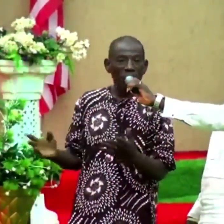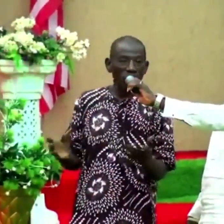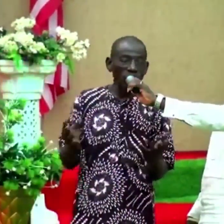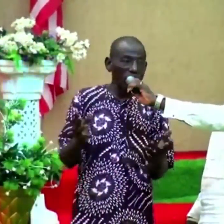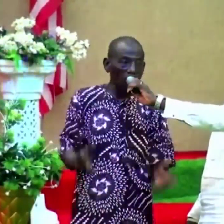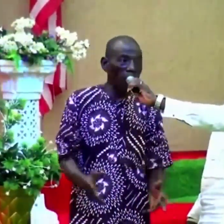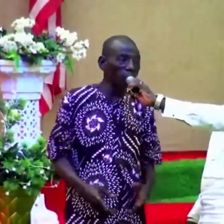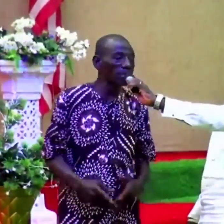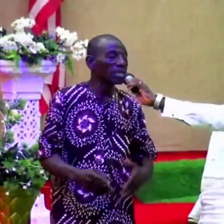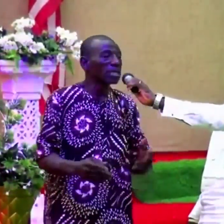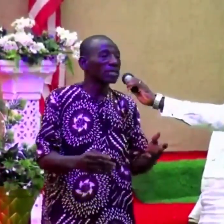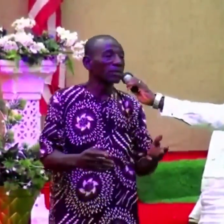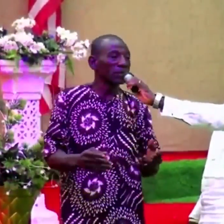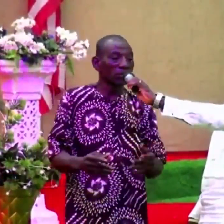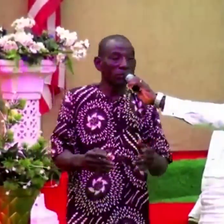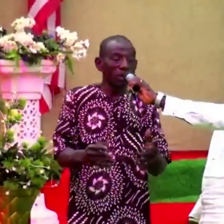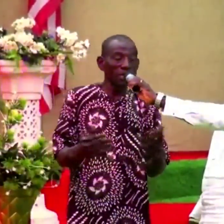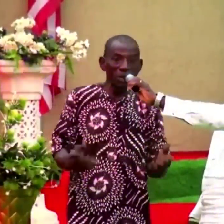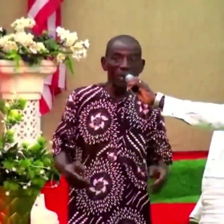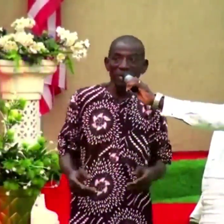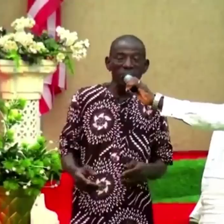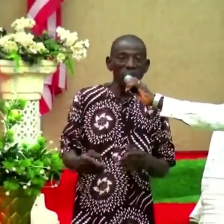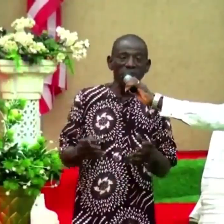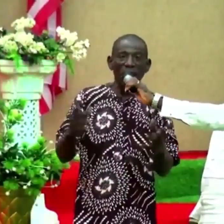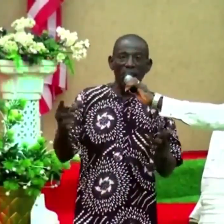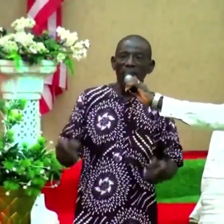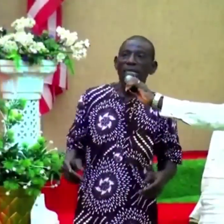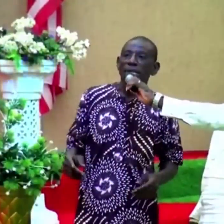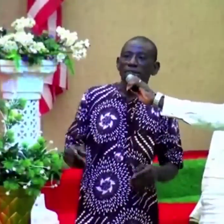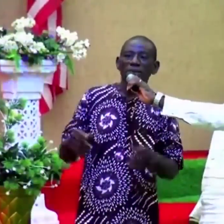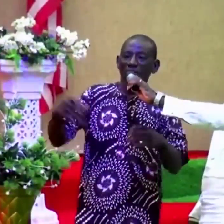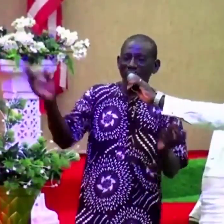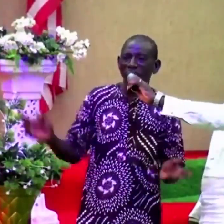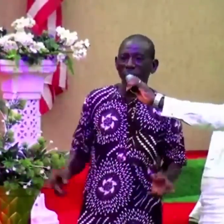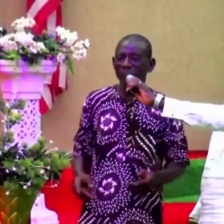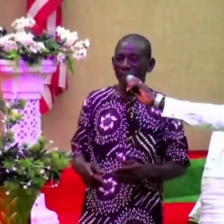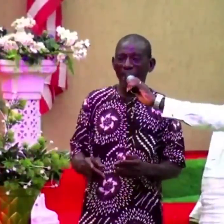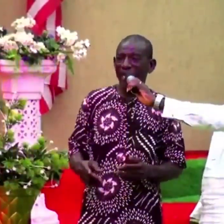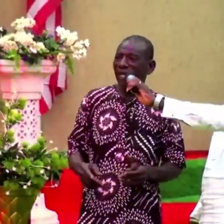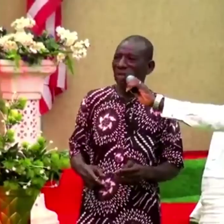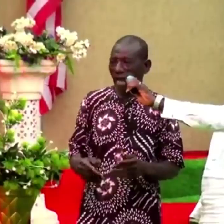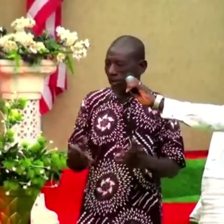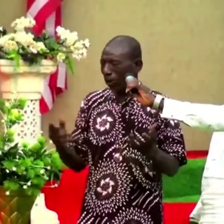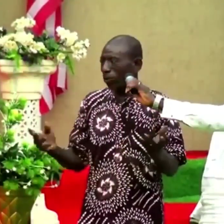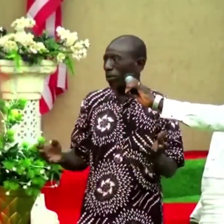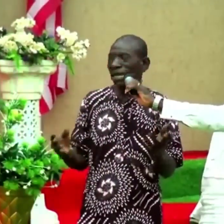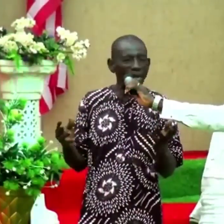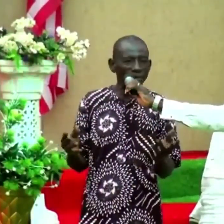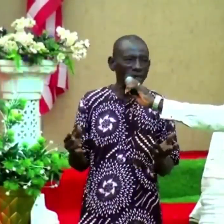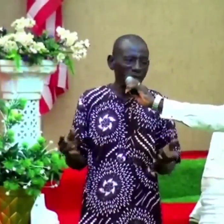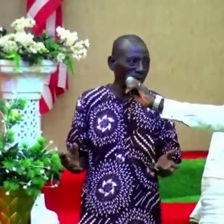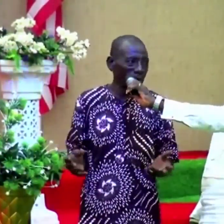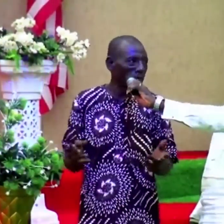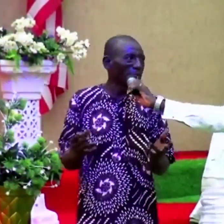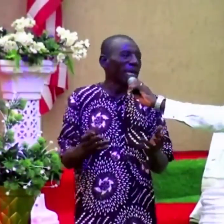counseling. Igba to kan tall mi ti baba se bi oba se ri mo so pe ah won ti gbase lowo ti e o ni ah mo kon wo pe ah